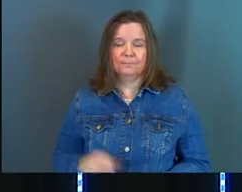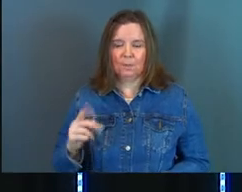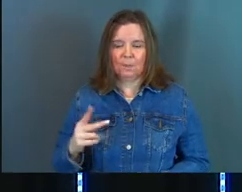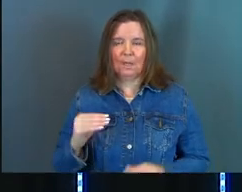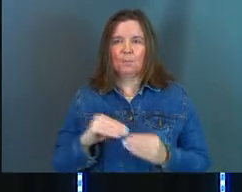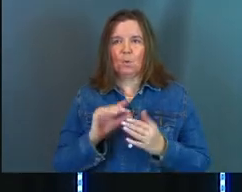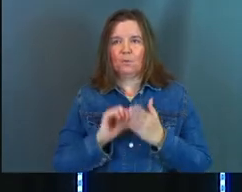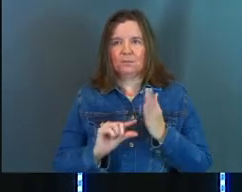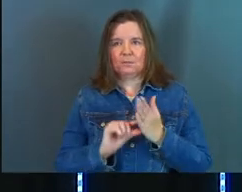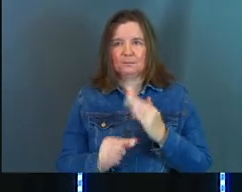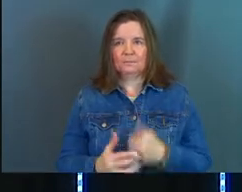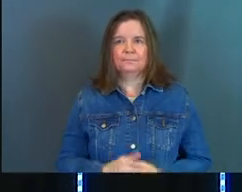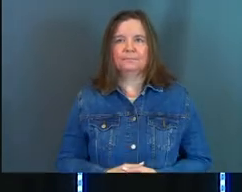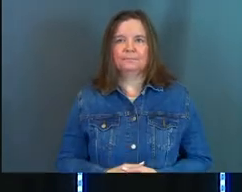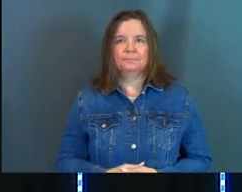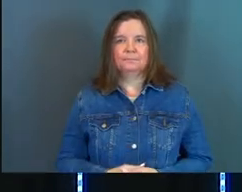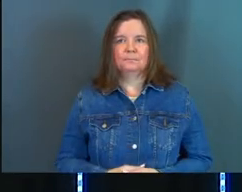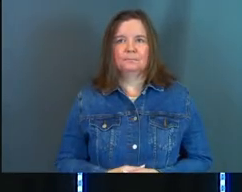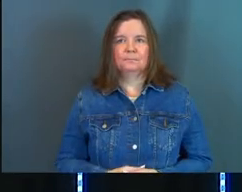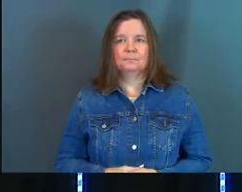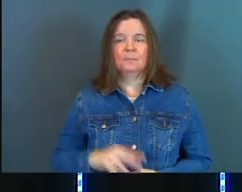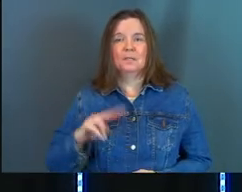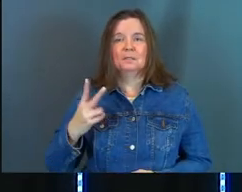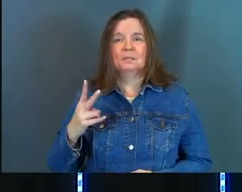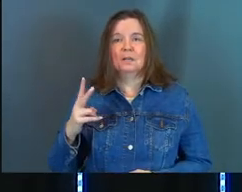Okay, more verses.